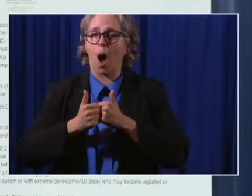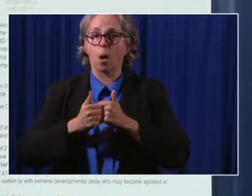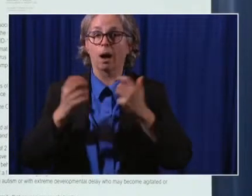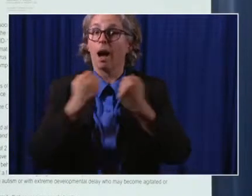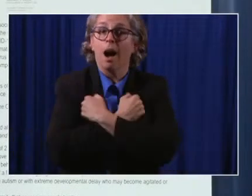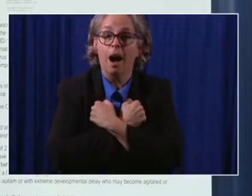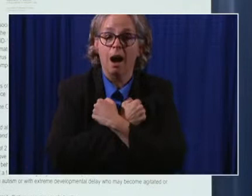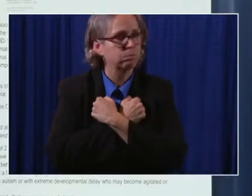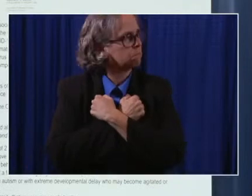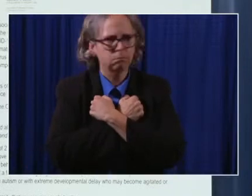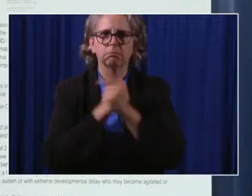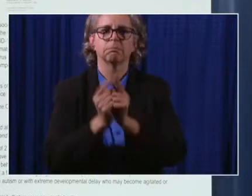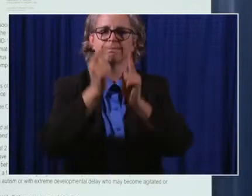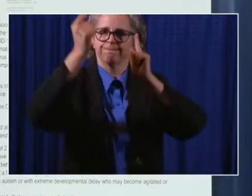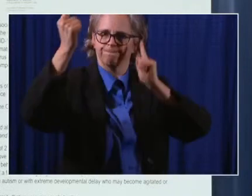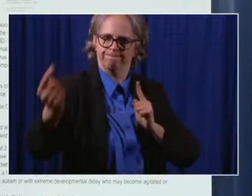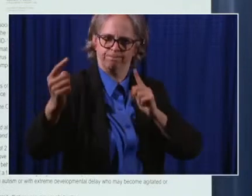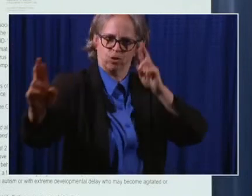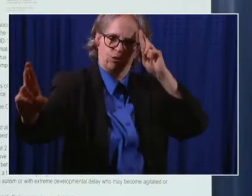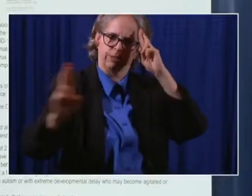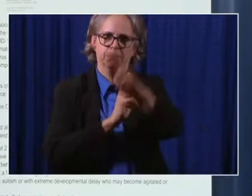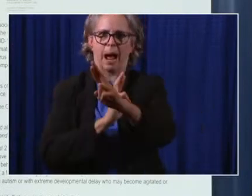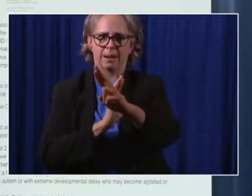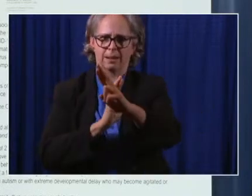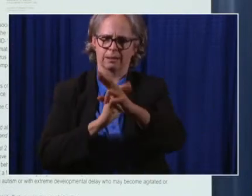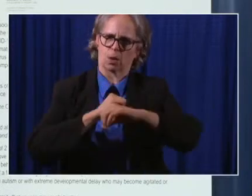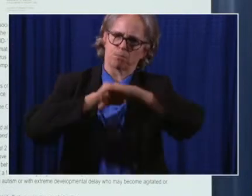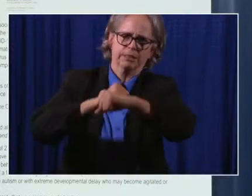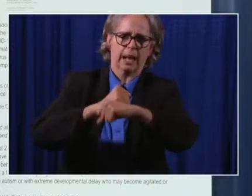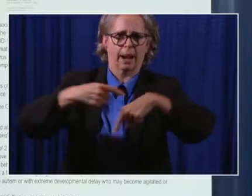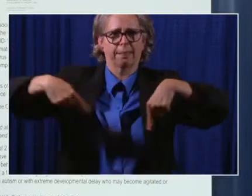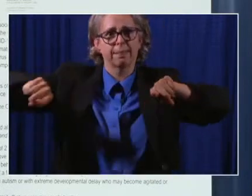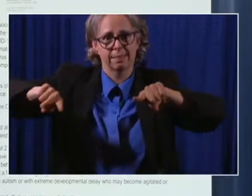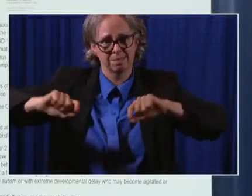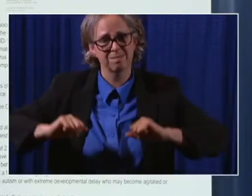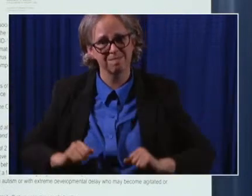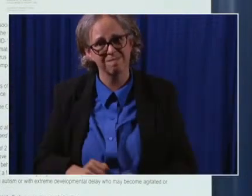keep them safe and prevent the virus from spreading.